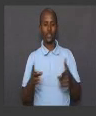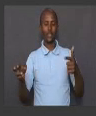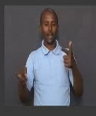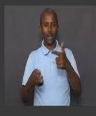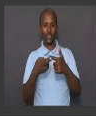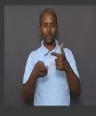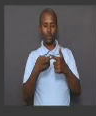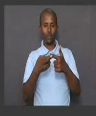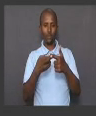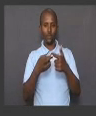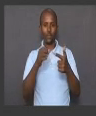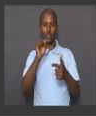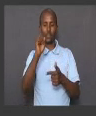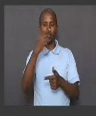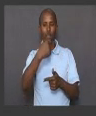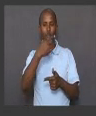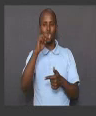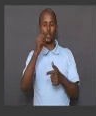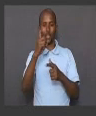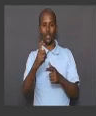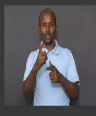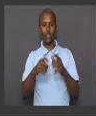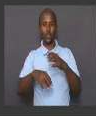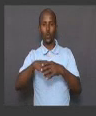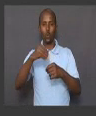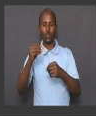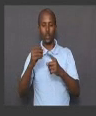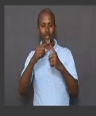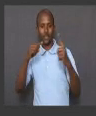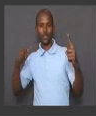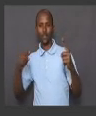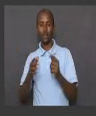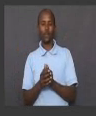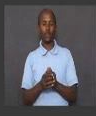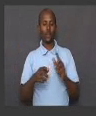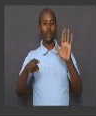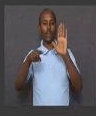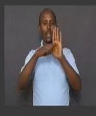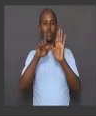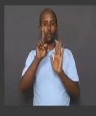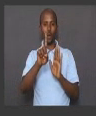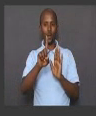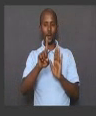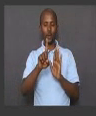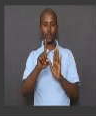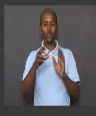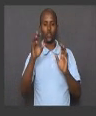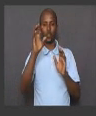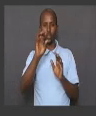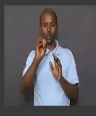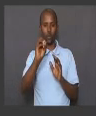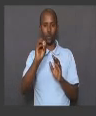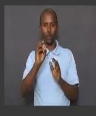range of Signum x, by contrast, is negative 1,